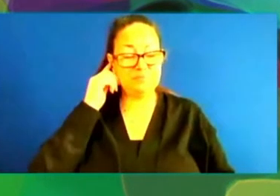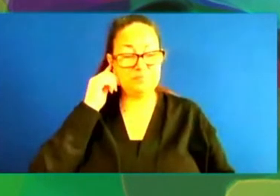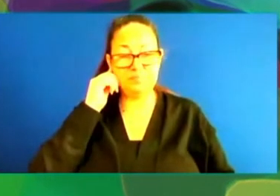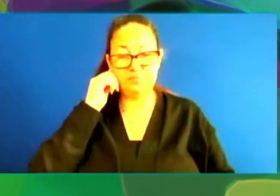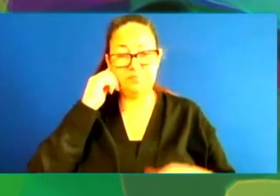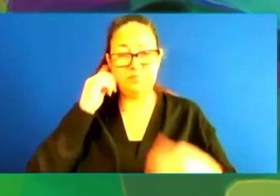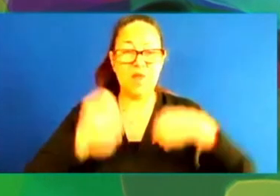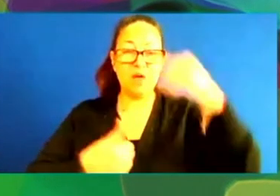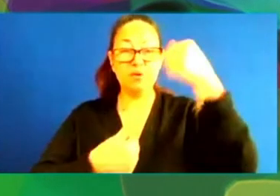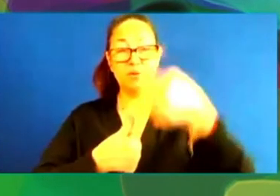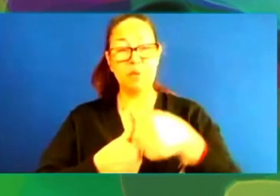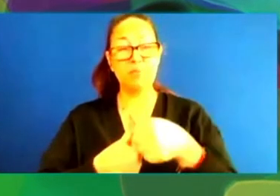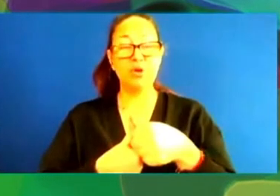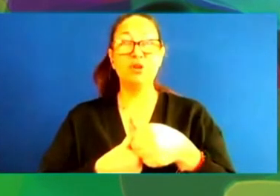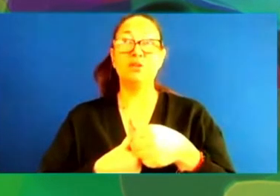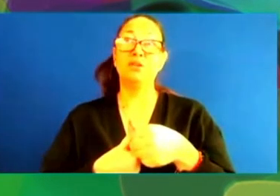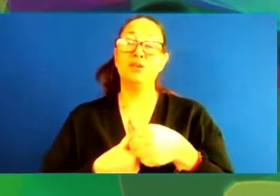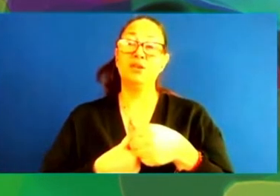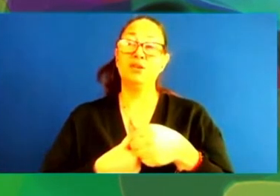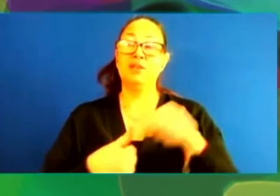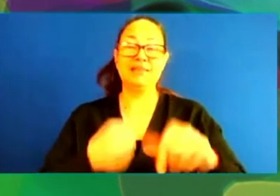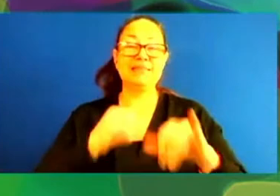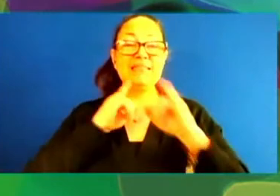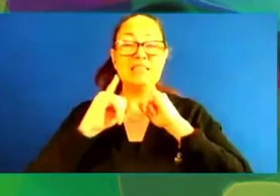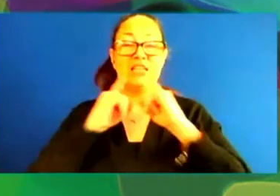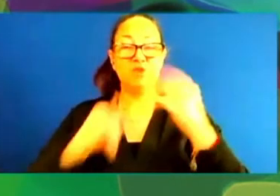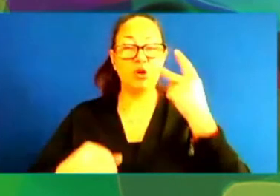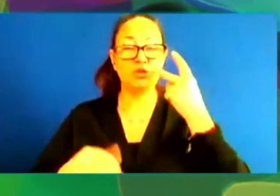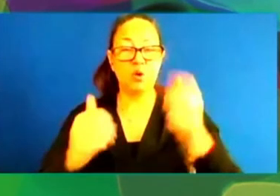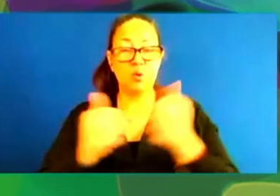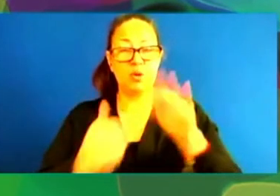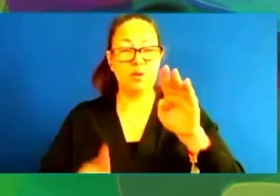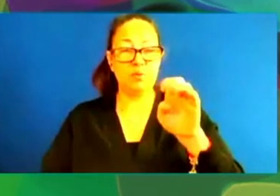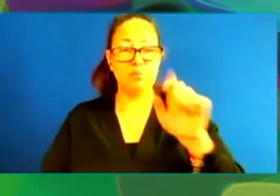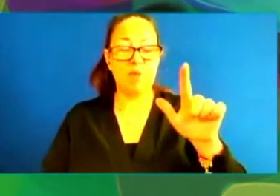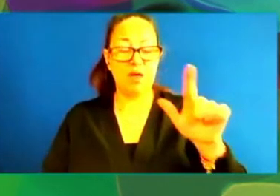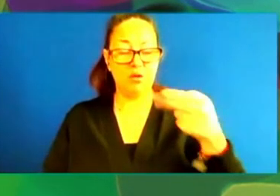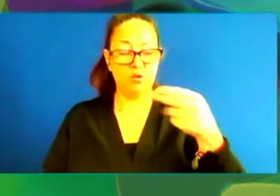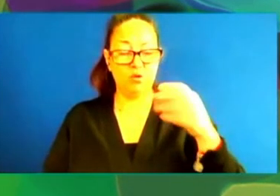I remember this interview I saw with Bell Hooks, God rest her,